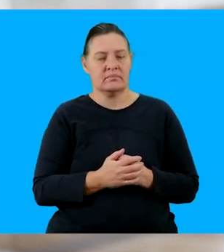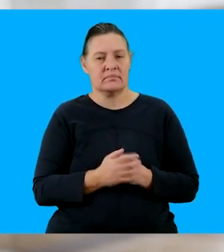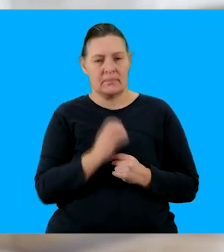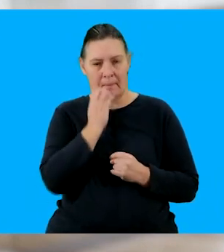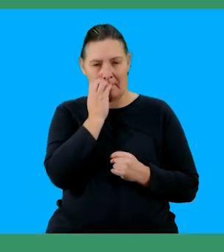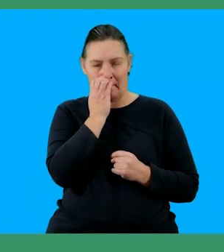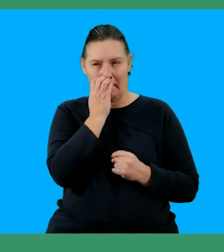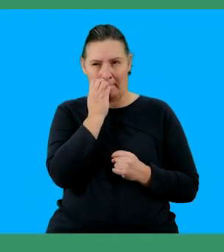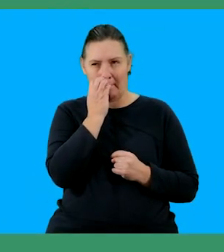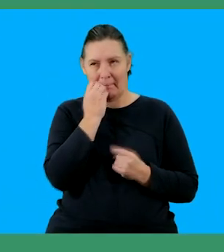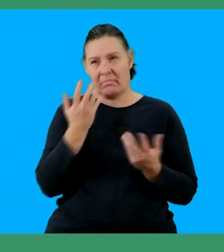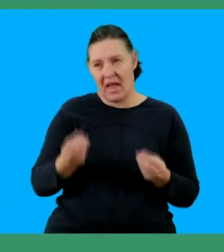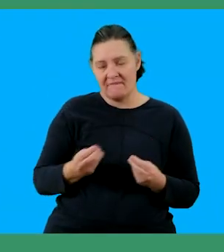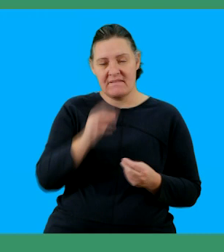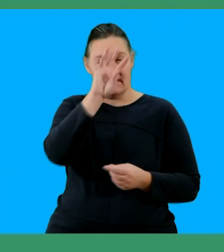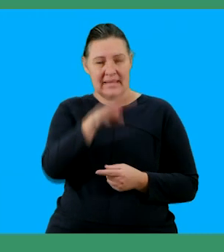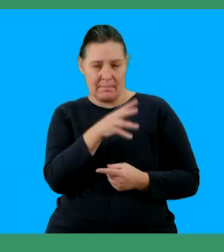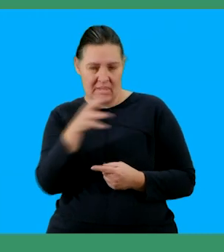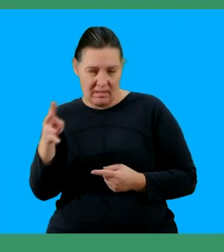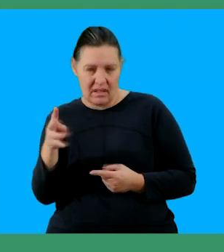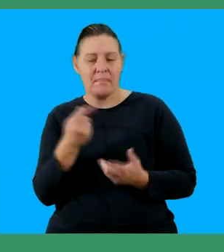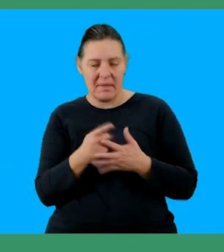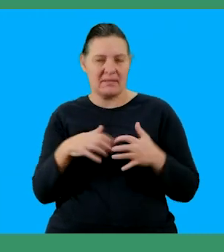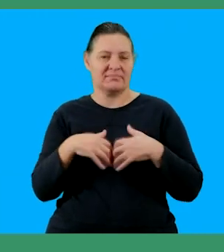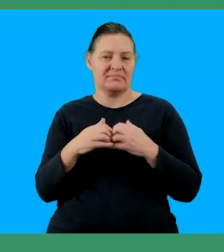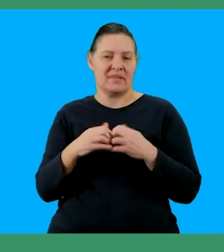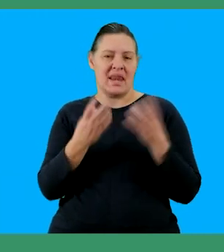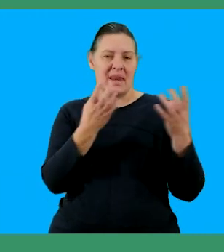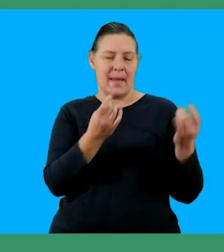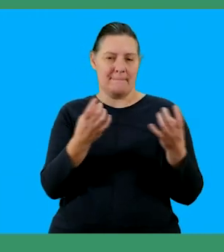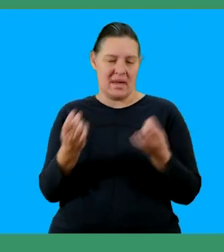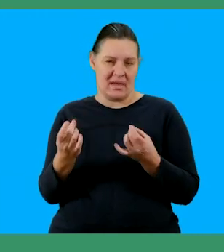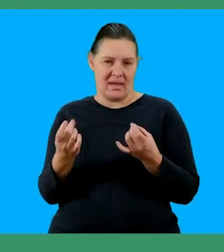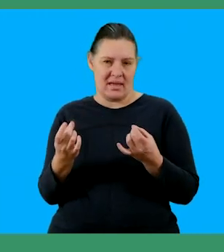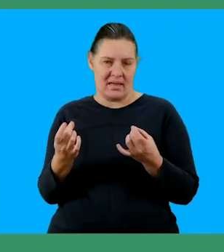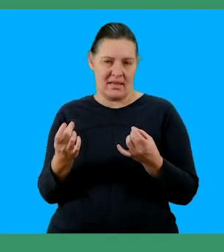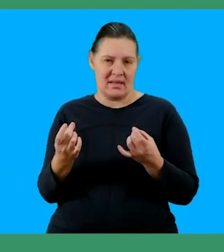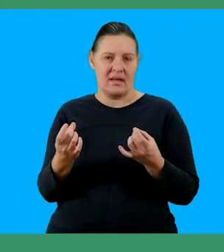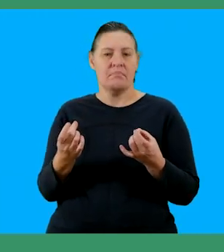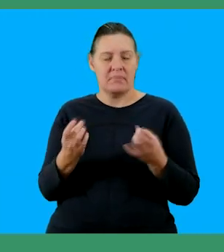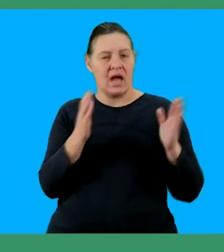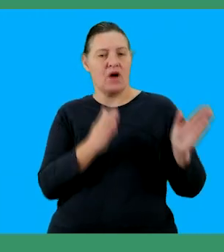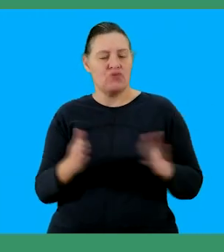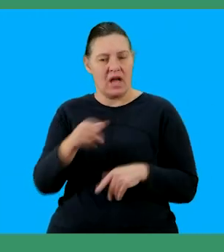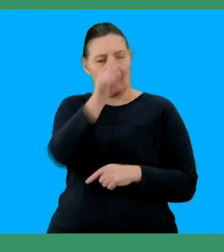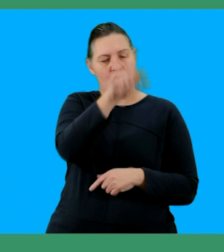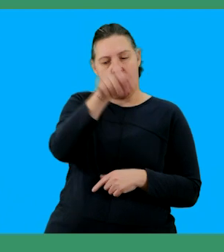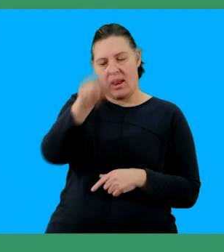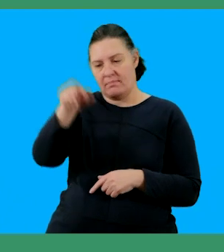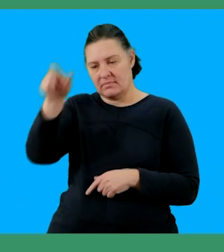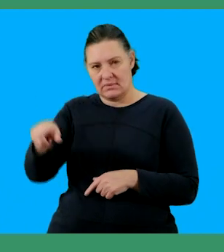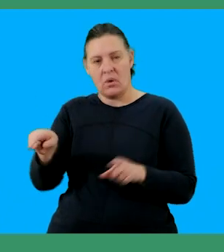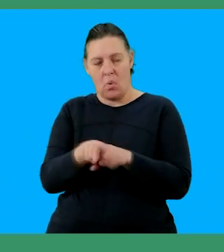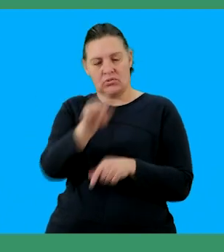Okay. Now we have tables. A table is a set of figures arranged in